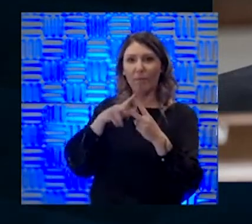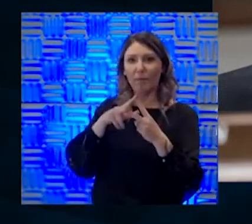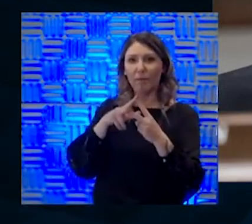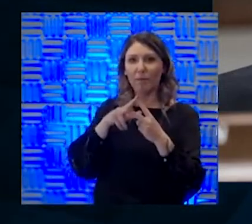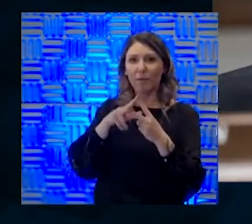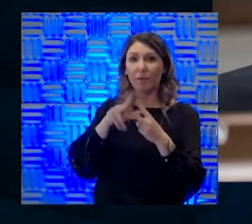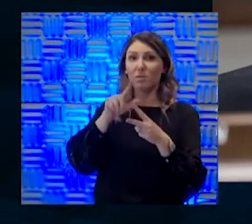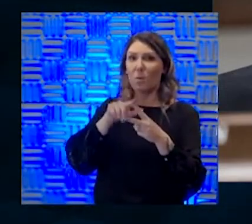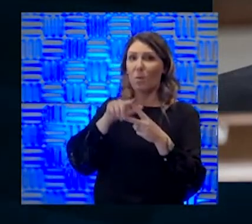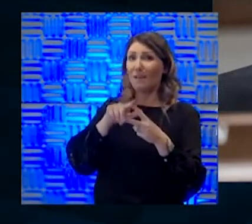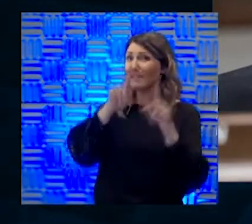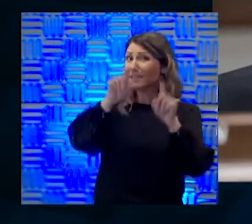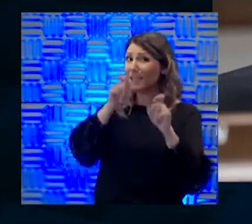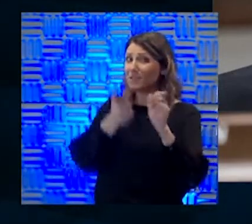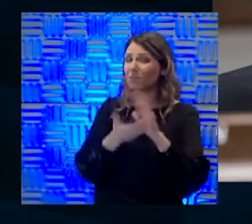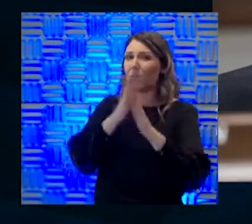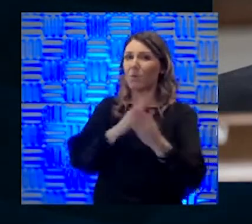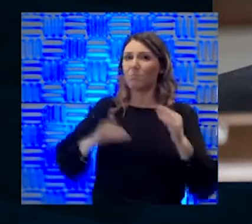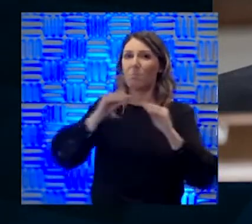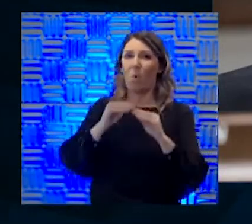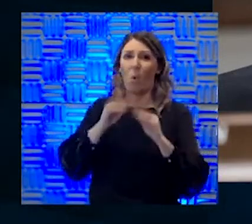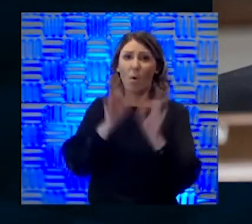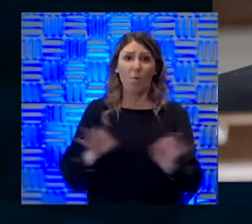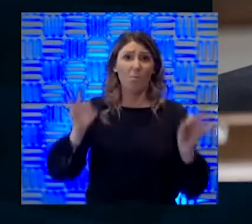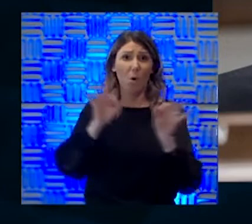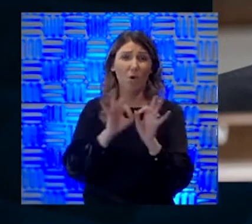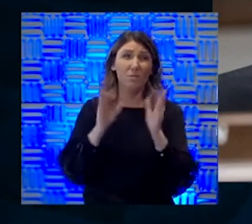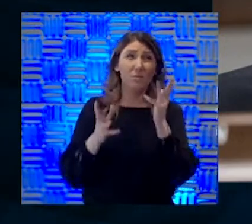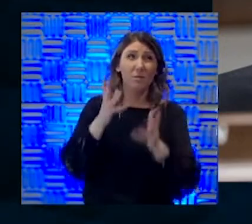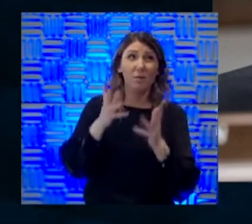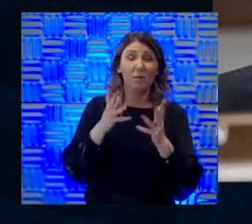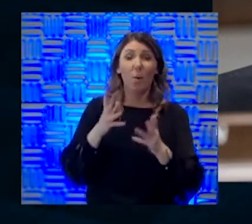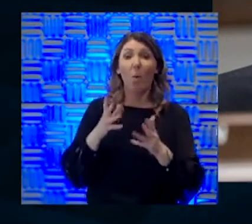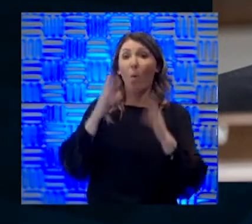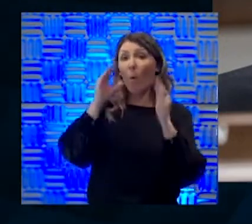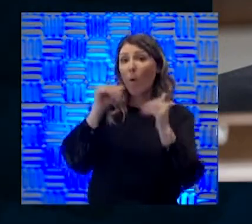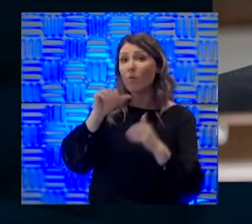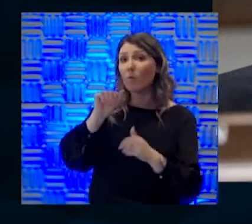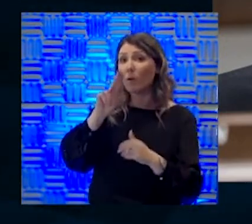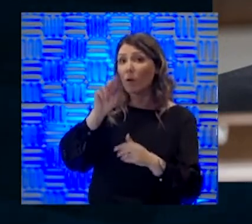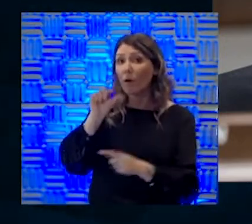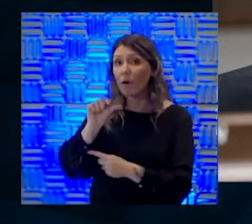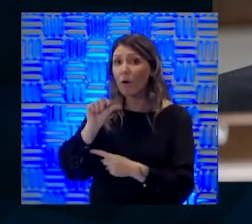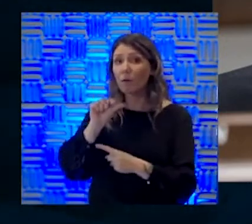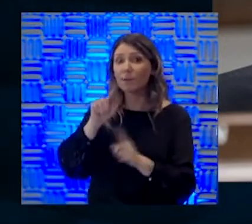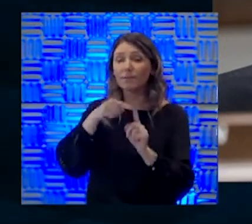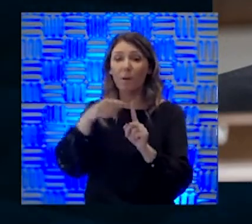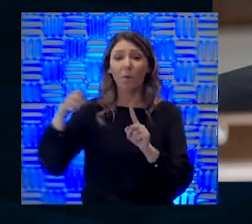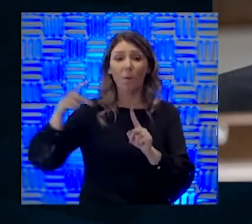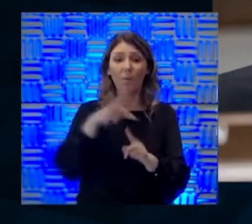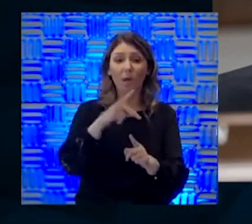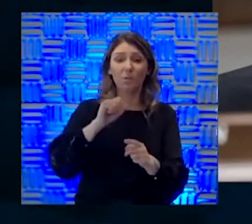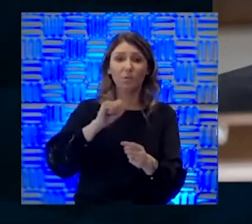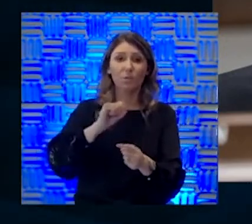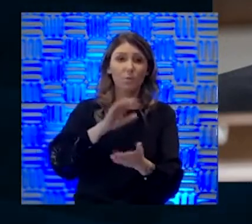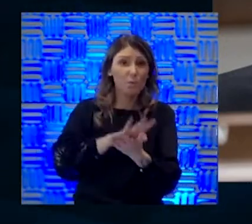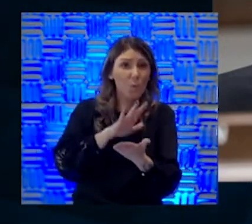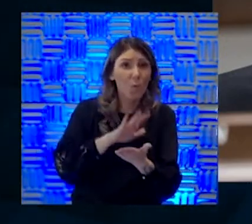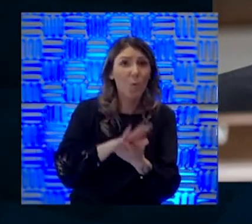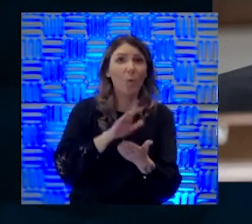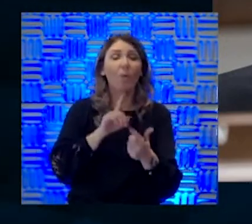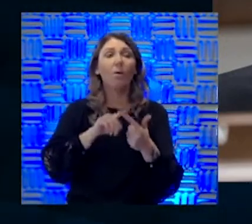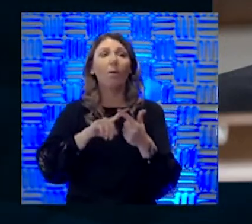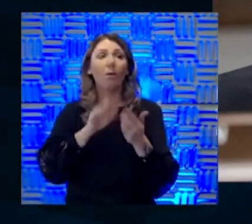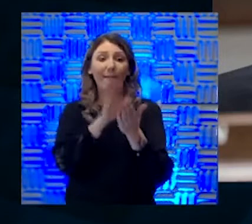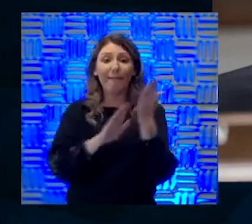much more important. And I'm thinking that come August, as we begin the conversation about returning to school, colleges opening